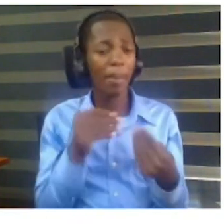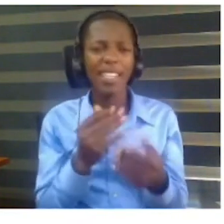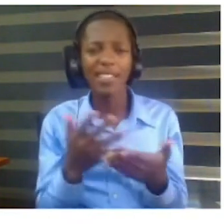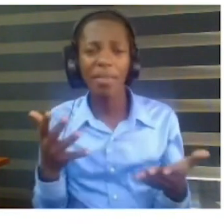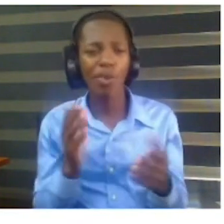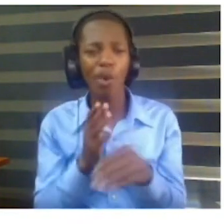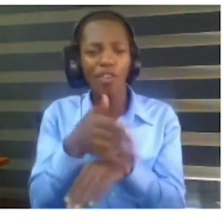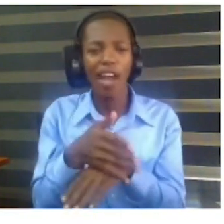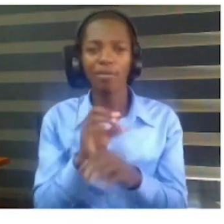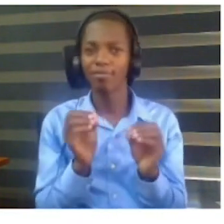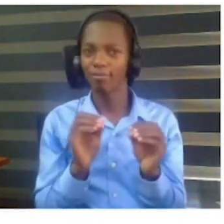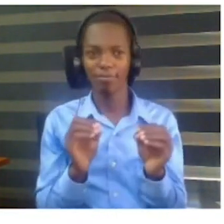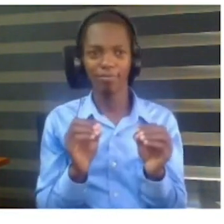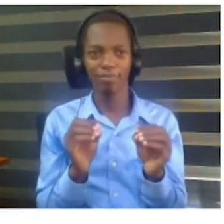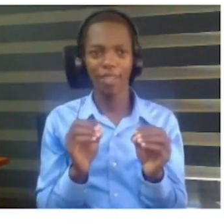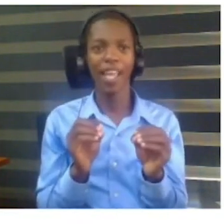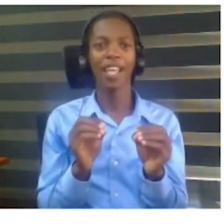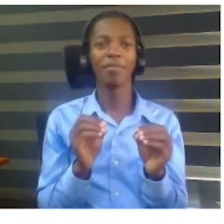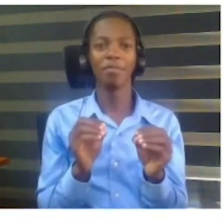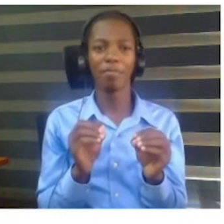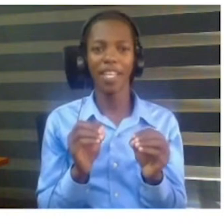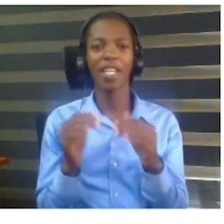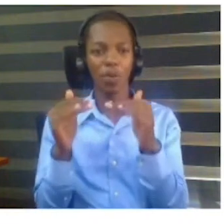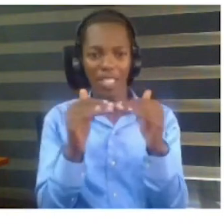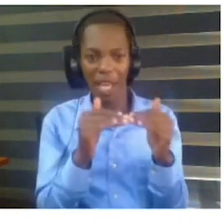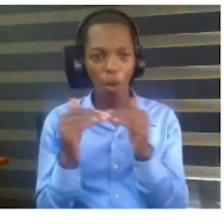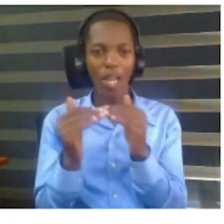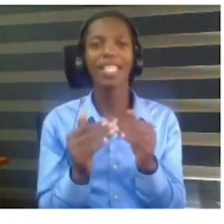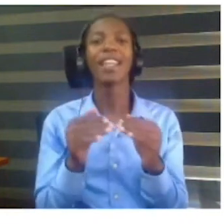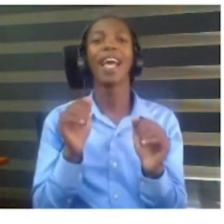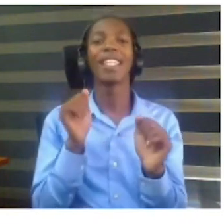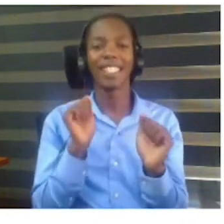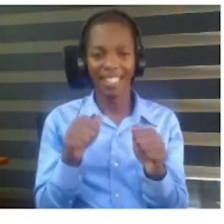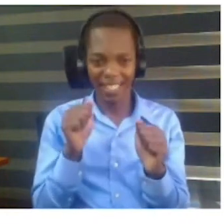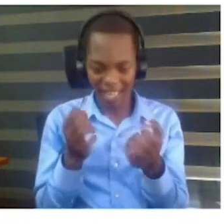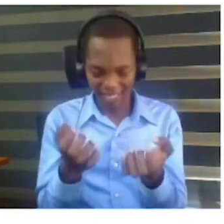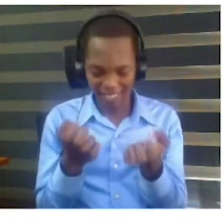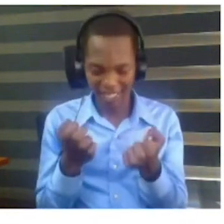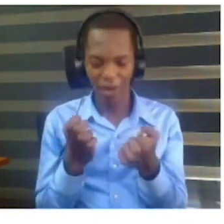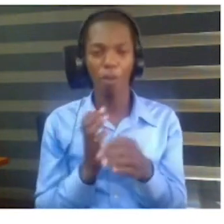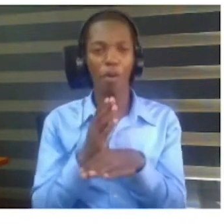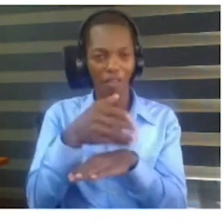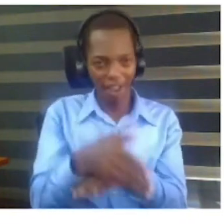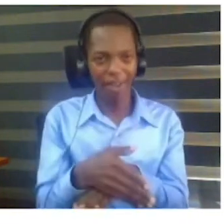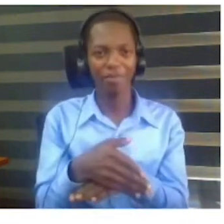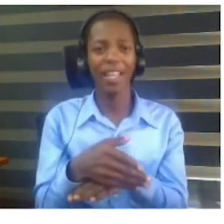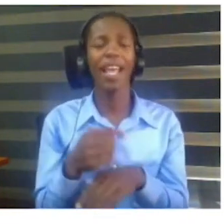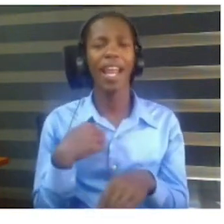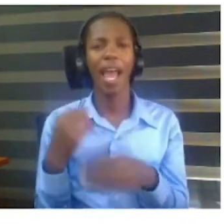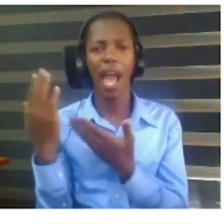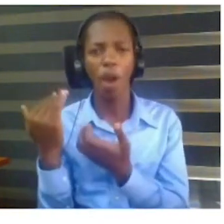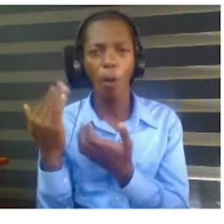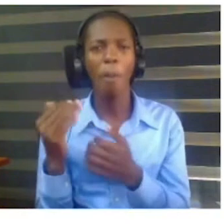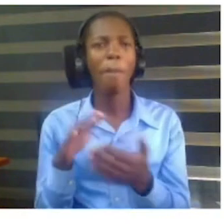was ableism that needed to be overcome. And I hope more people join me